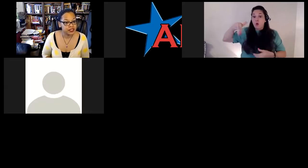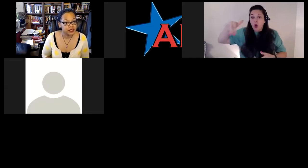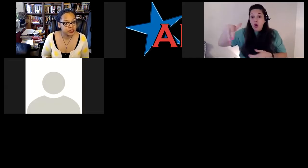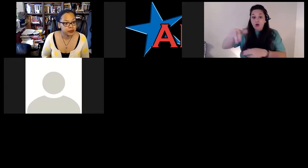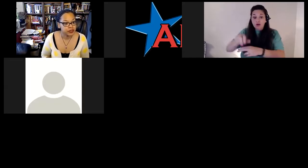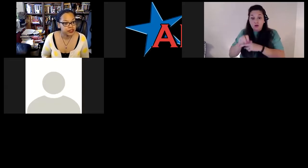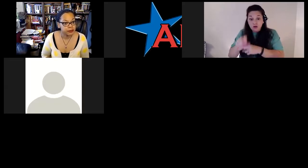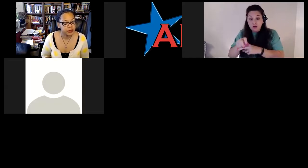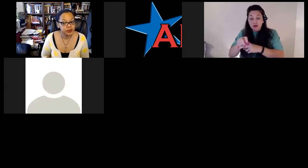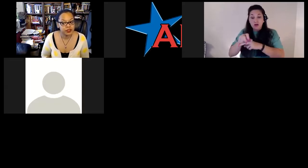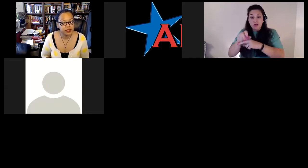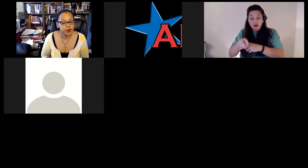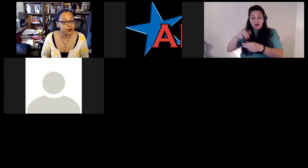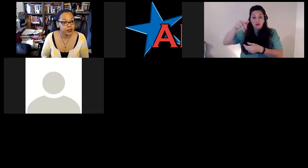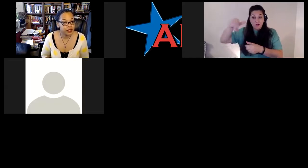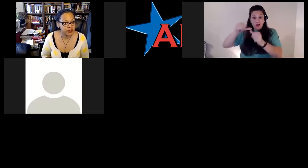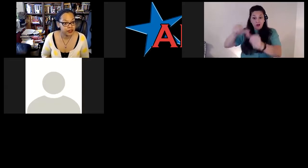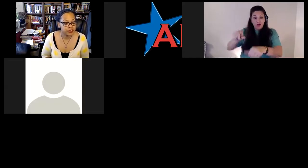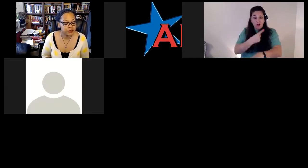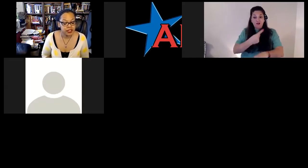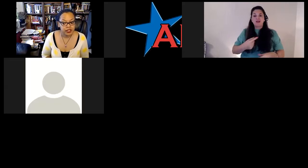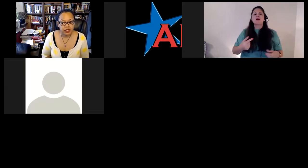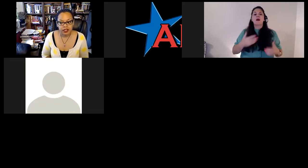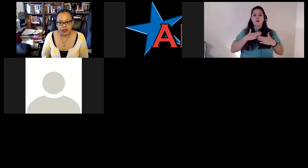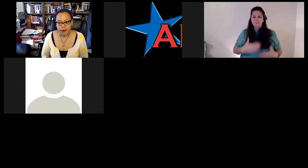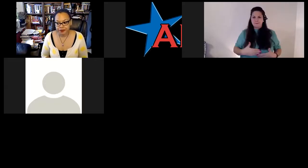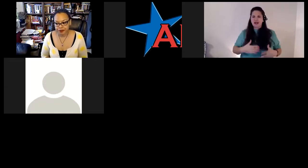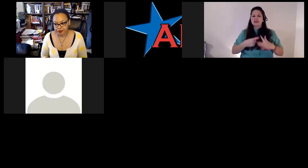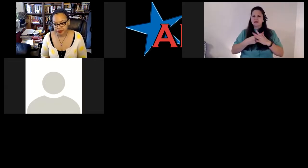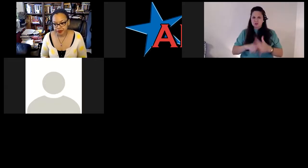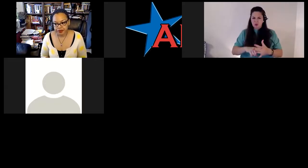tachycardia symptoms, which is a whole other conversation.